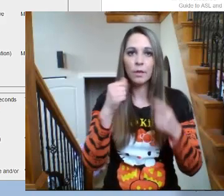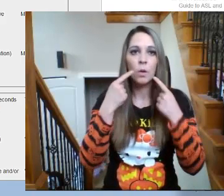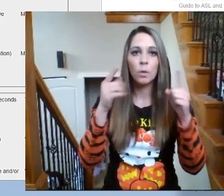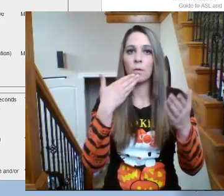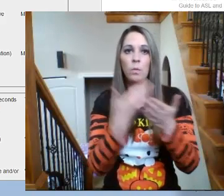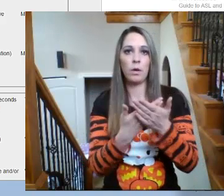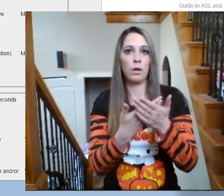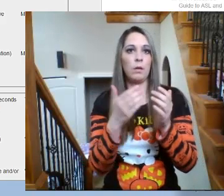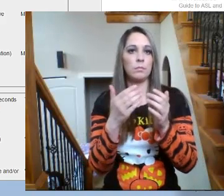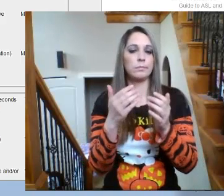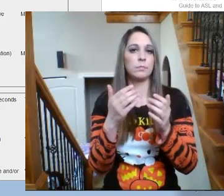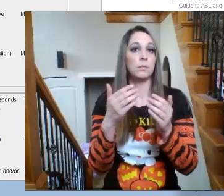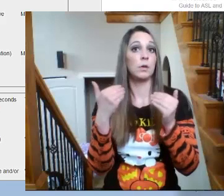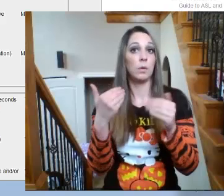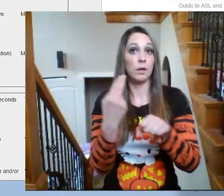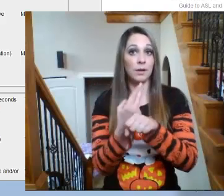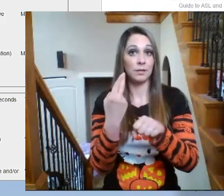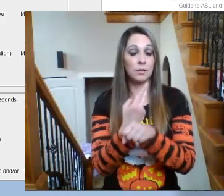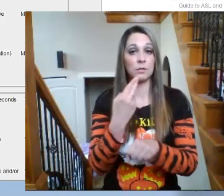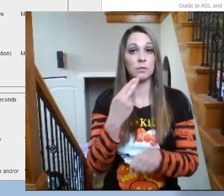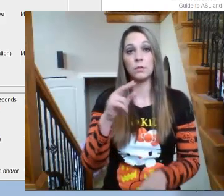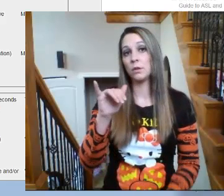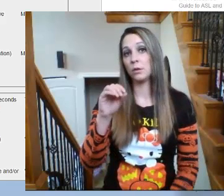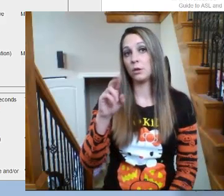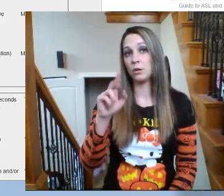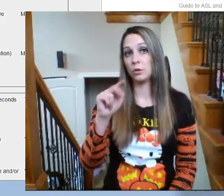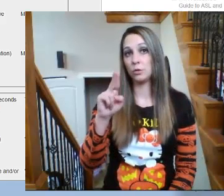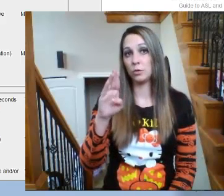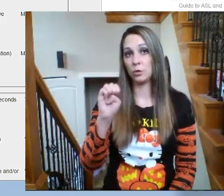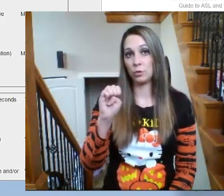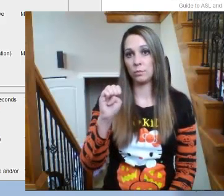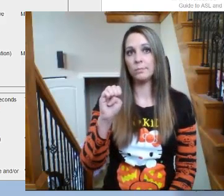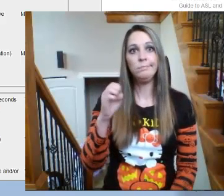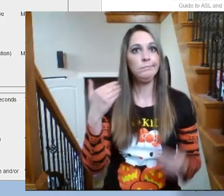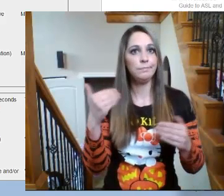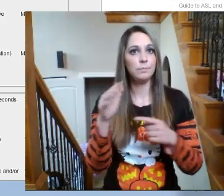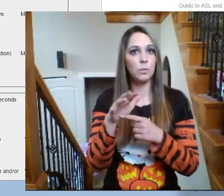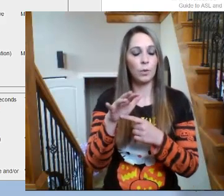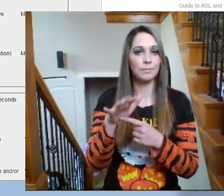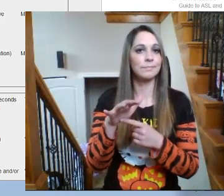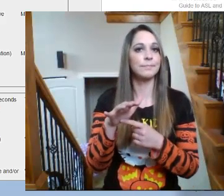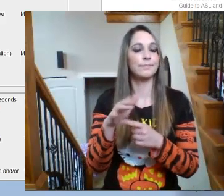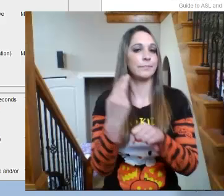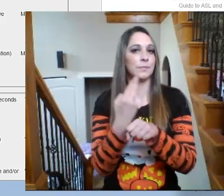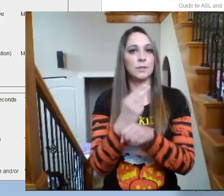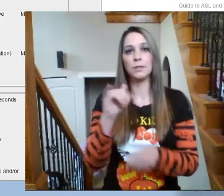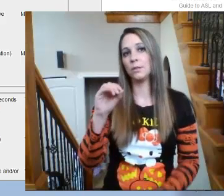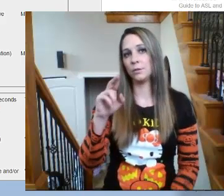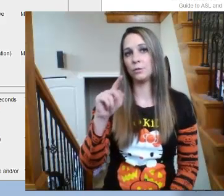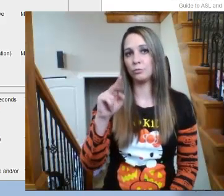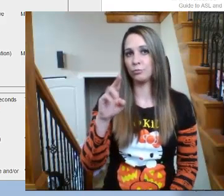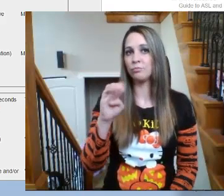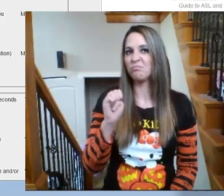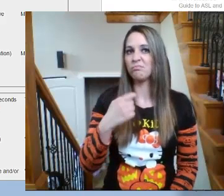VoiceThread. If in the past VoiceThread hasn't worked well for you, you may also record using